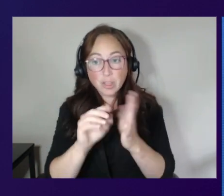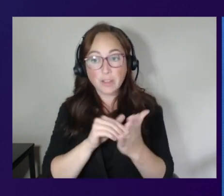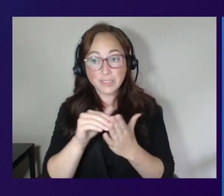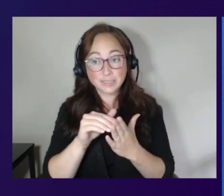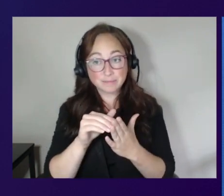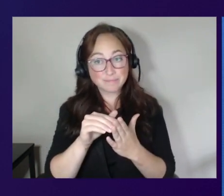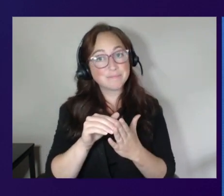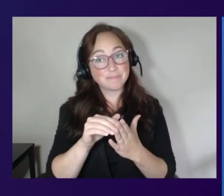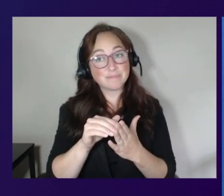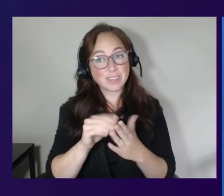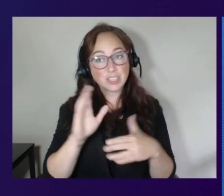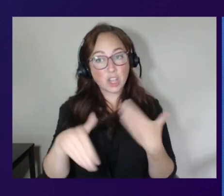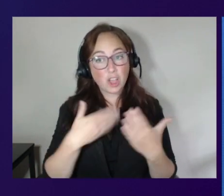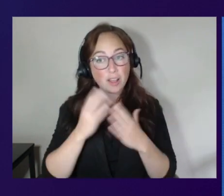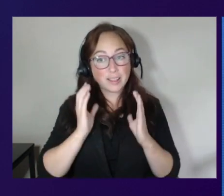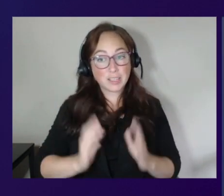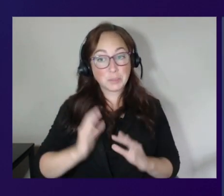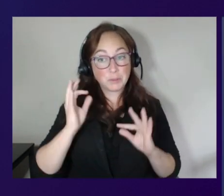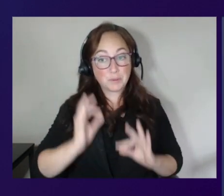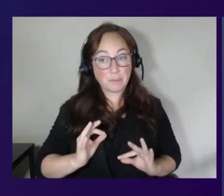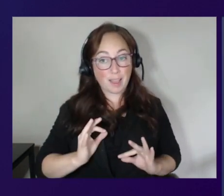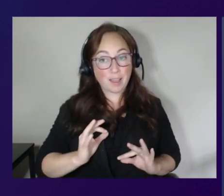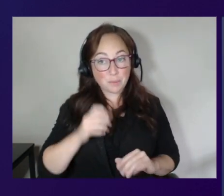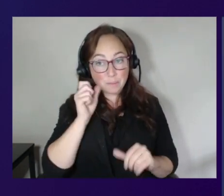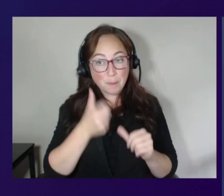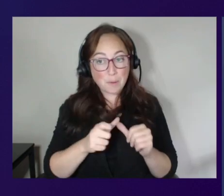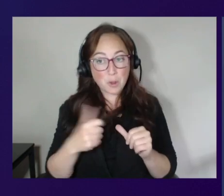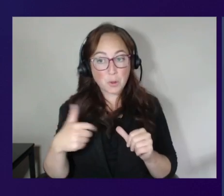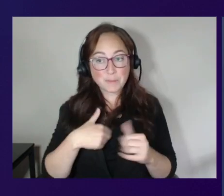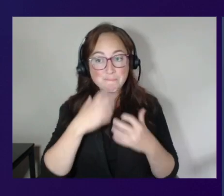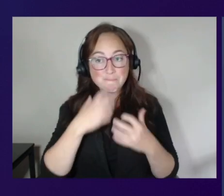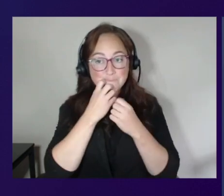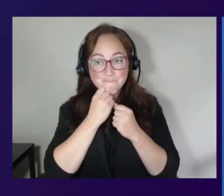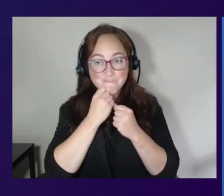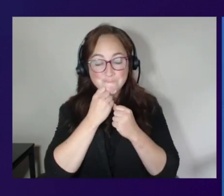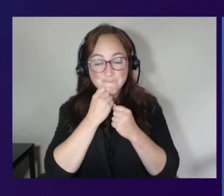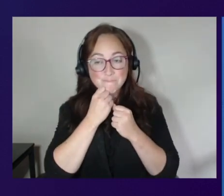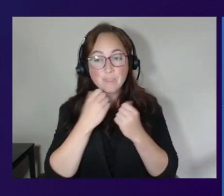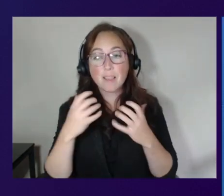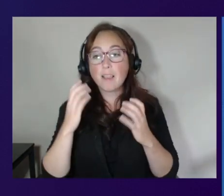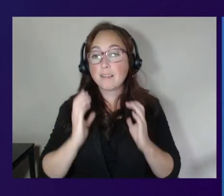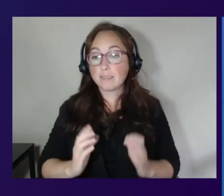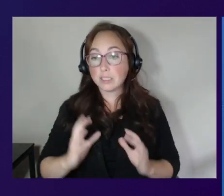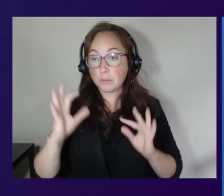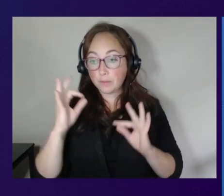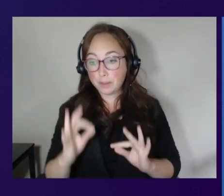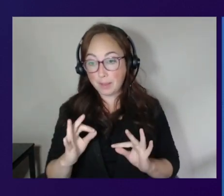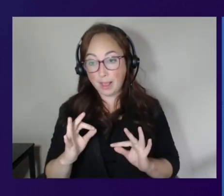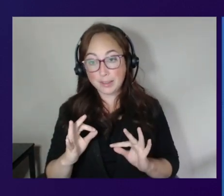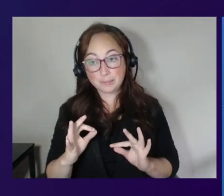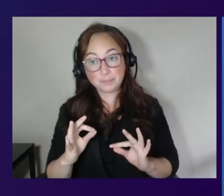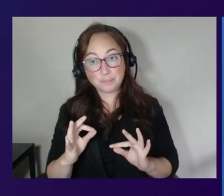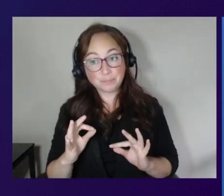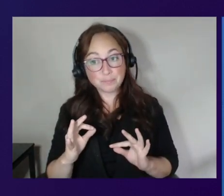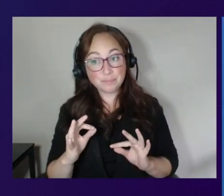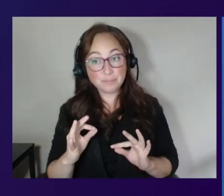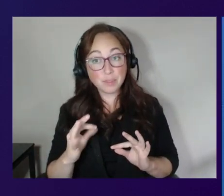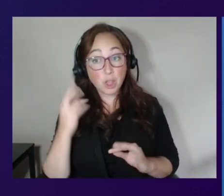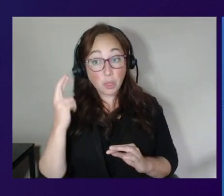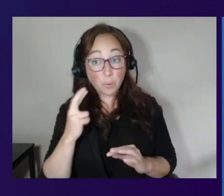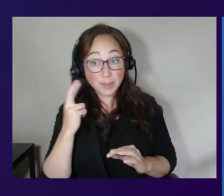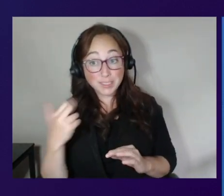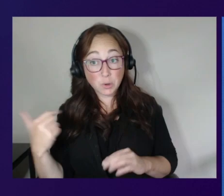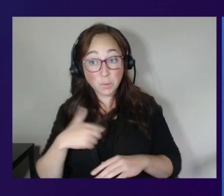customer feedback, as always at AWS. Yeah. We care most about customer feedback, and it was the reason we even created Workspaces